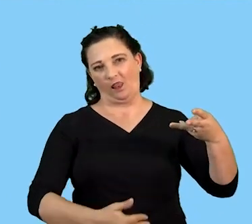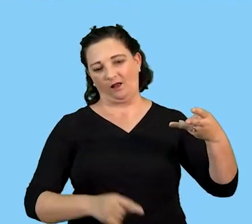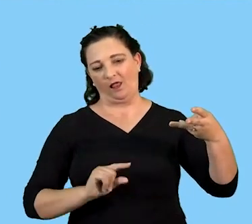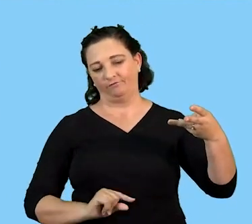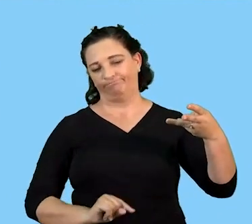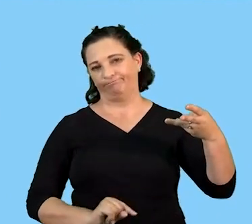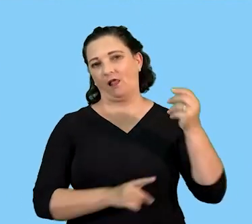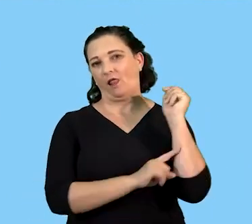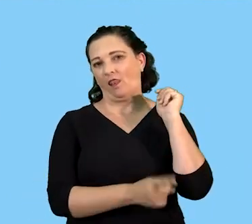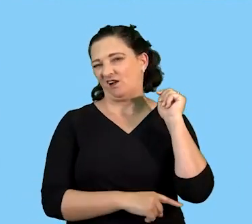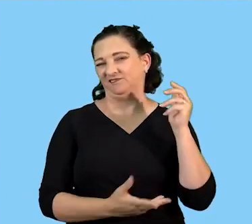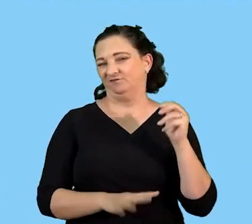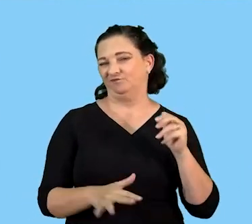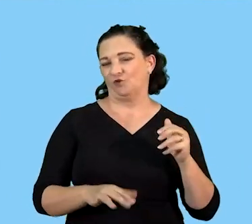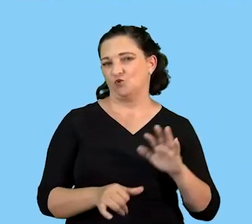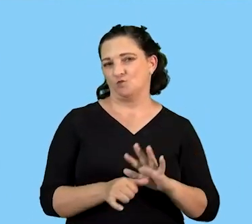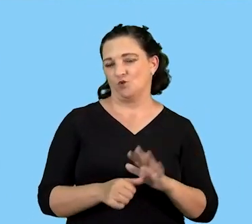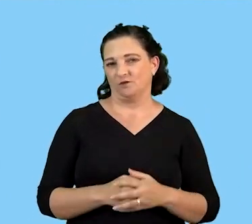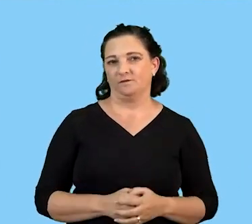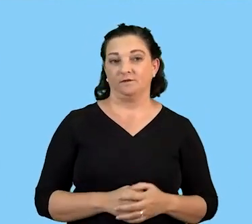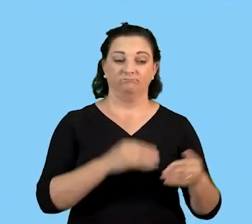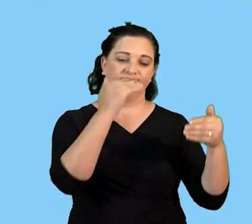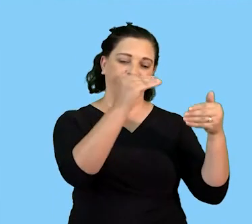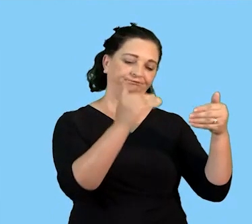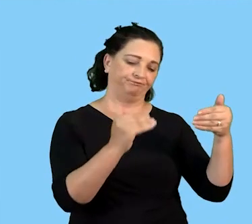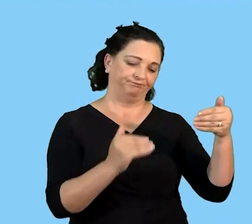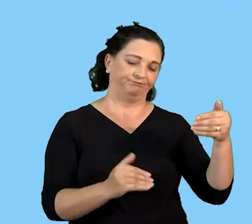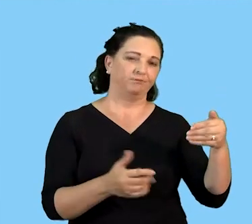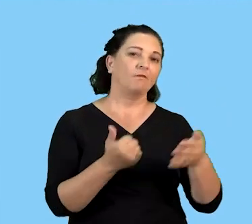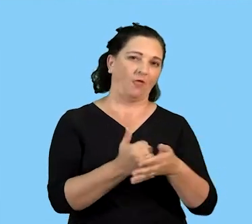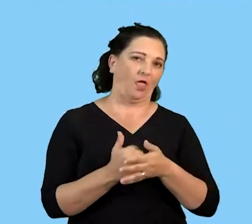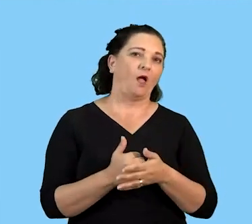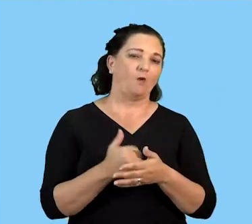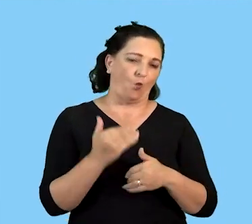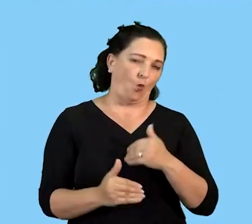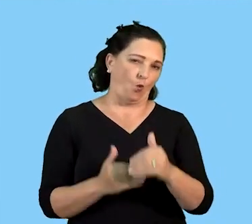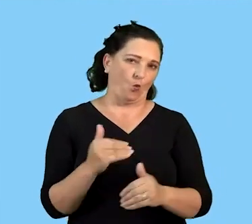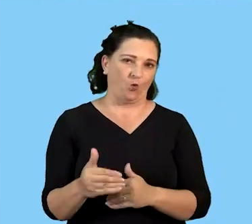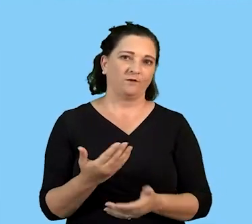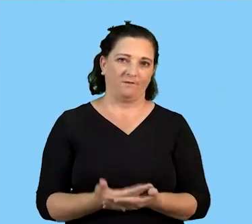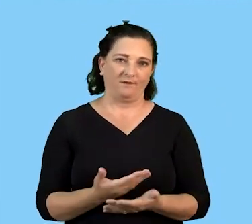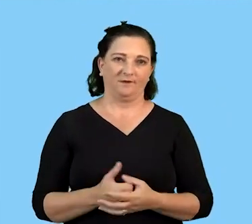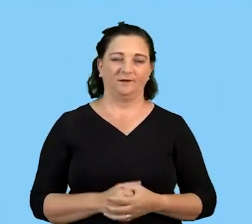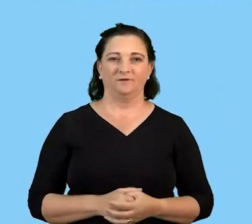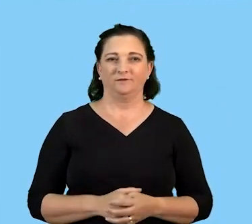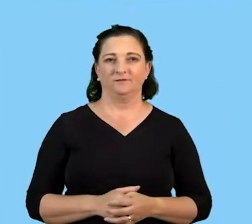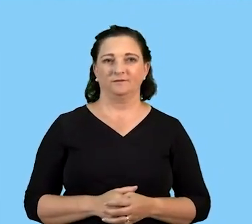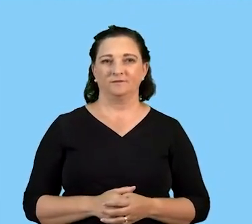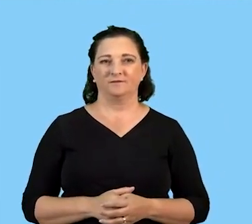important activity. So they assist in keeping the information in order, whereby even the supporters are